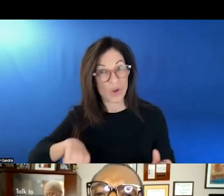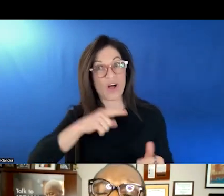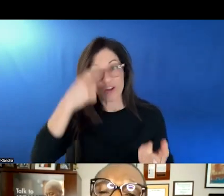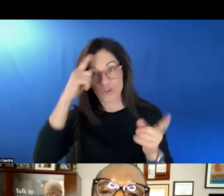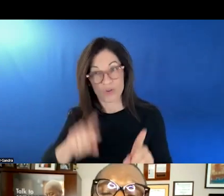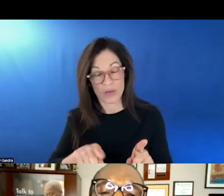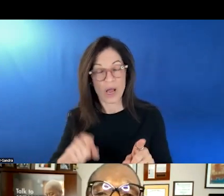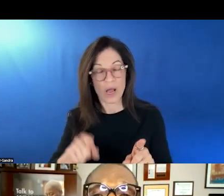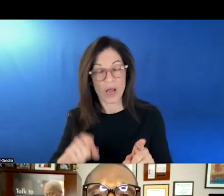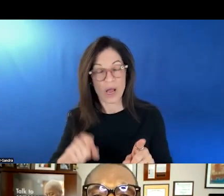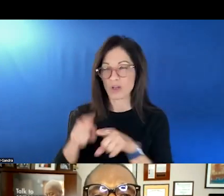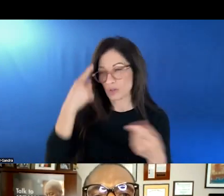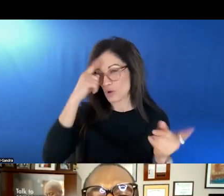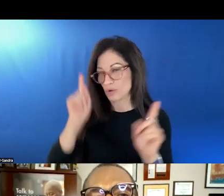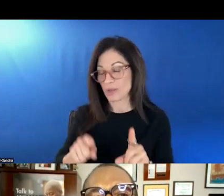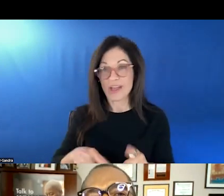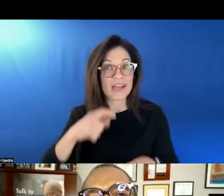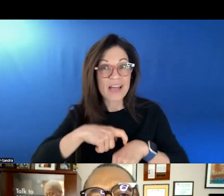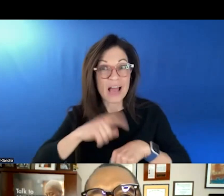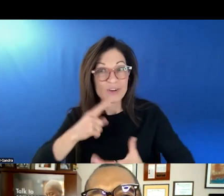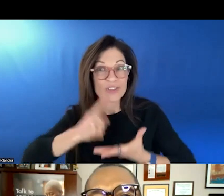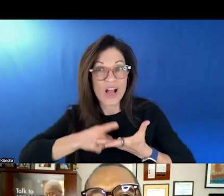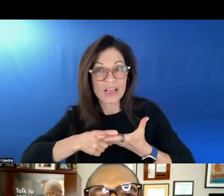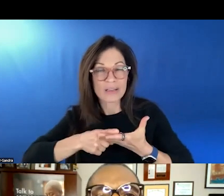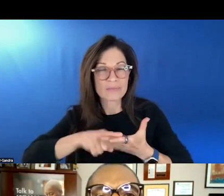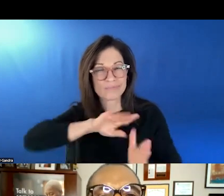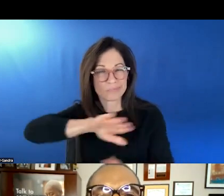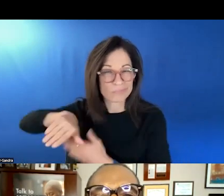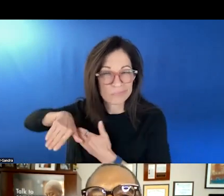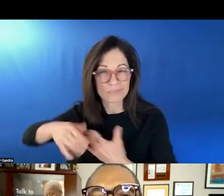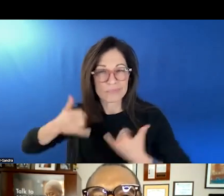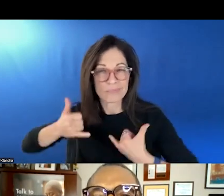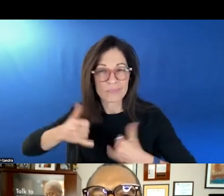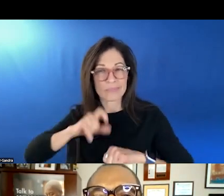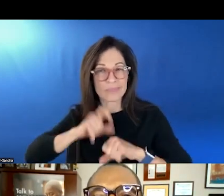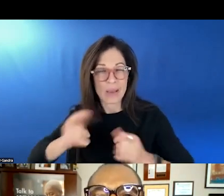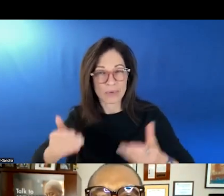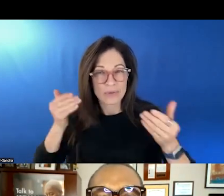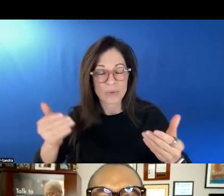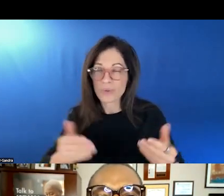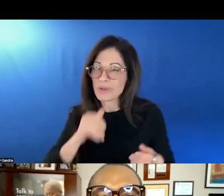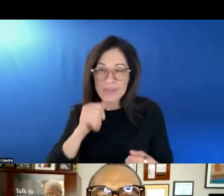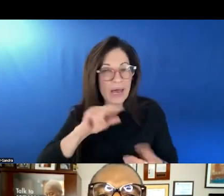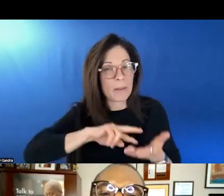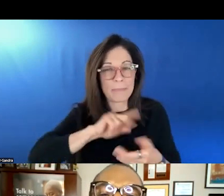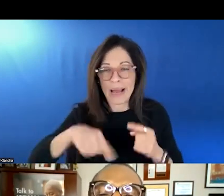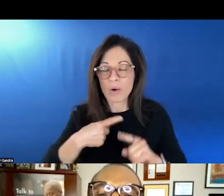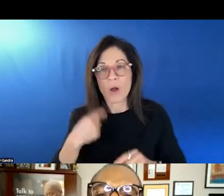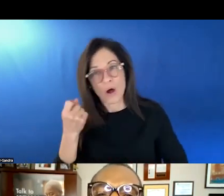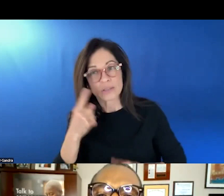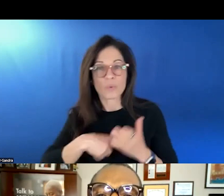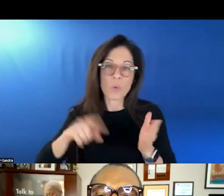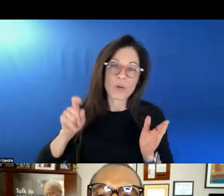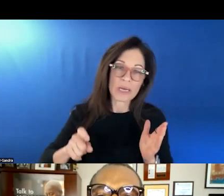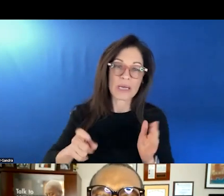agree that the time for talking has long since passed. It is not a question of understanding what we need in the design of a